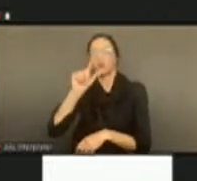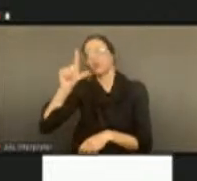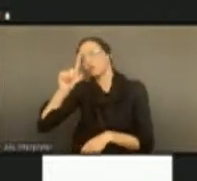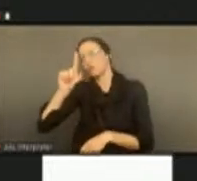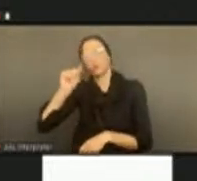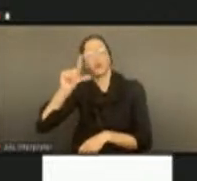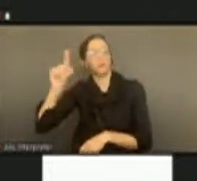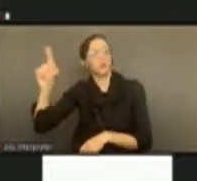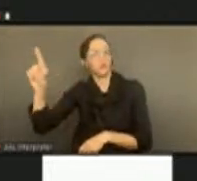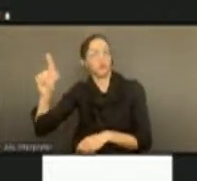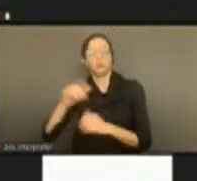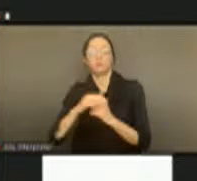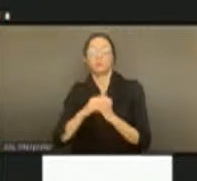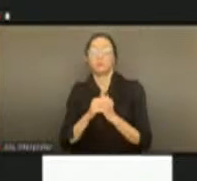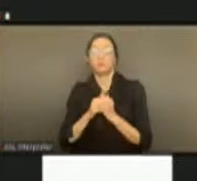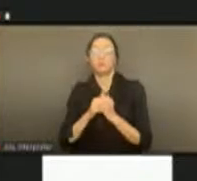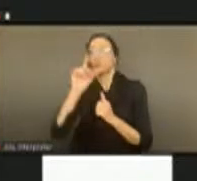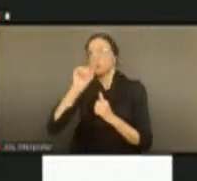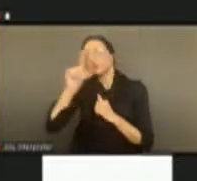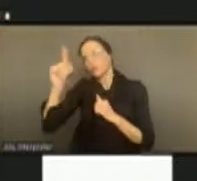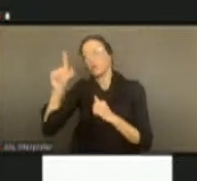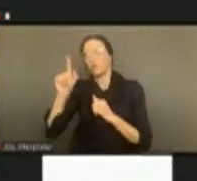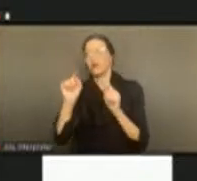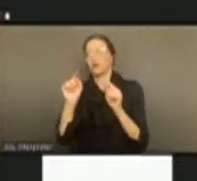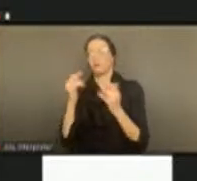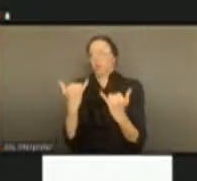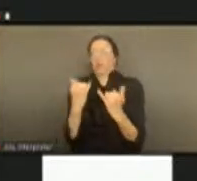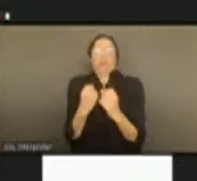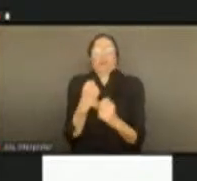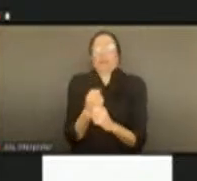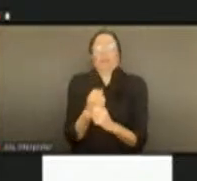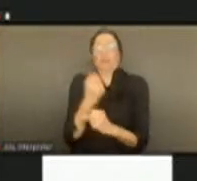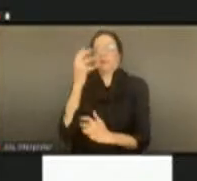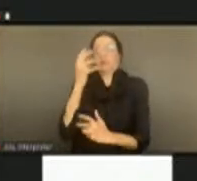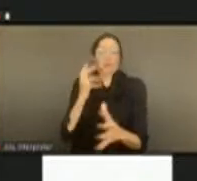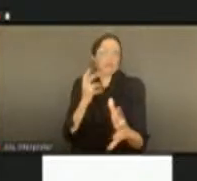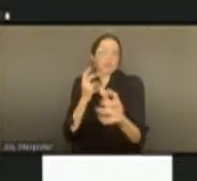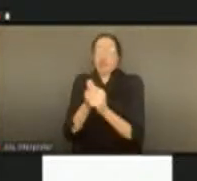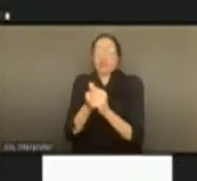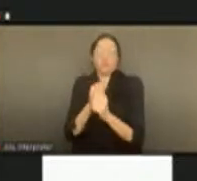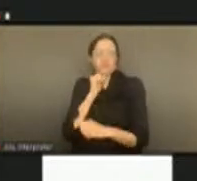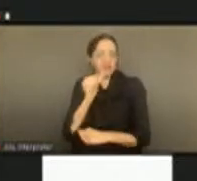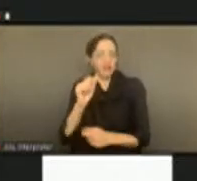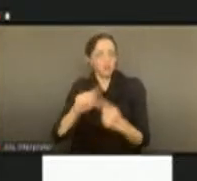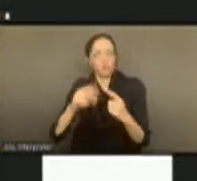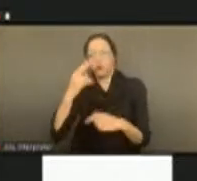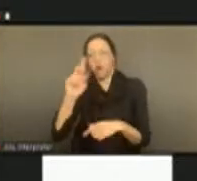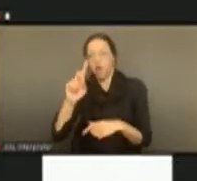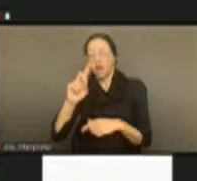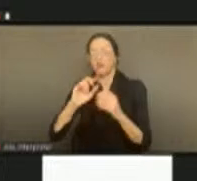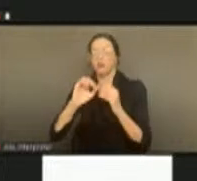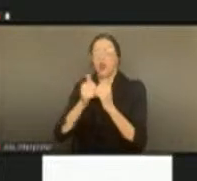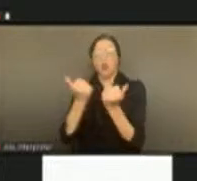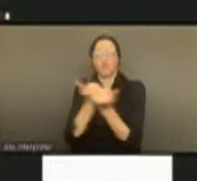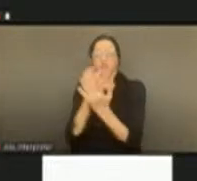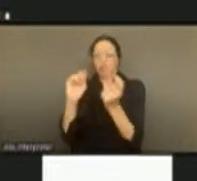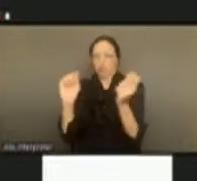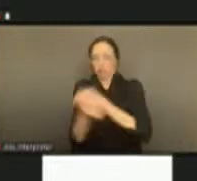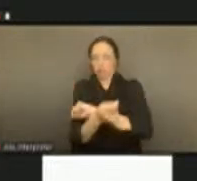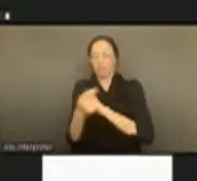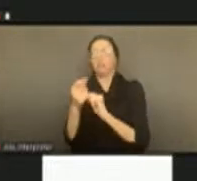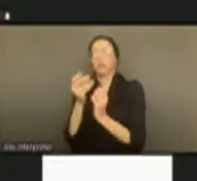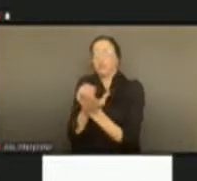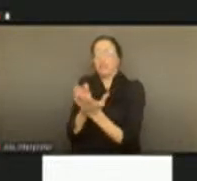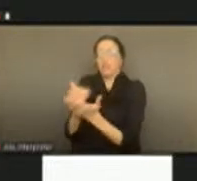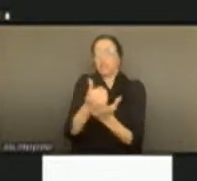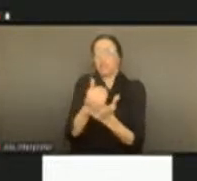limit has changed. There are some new developments that are allowing people to move in who are, I'm not going to say in compliance,